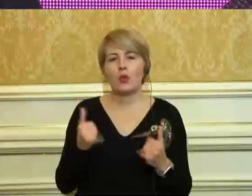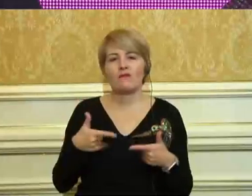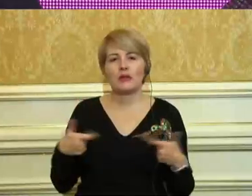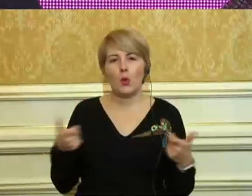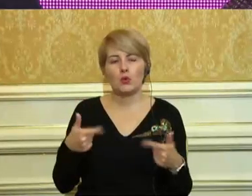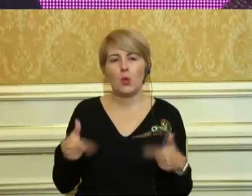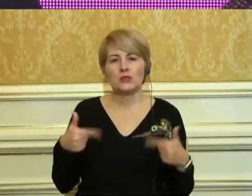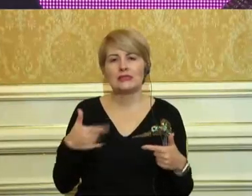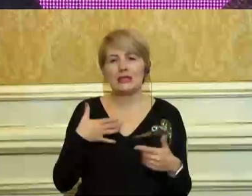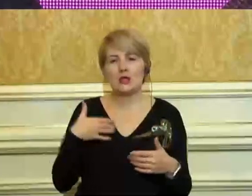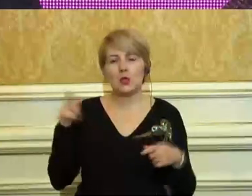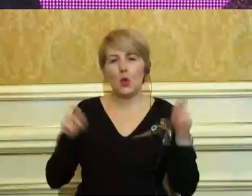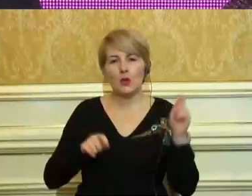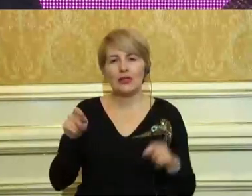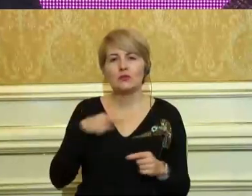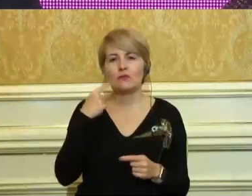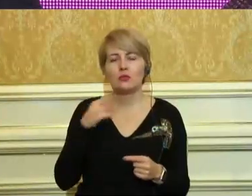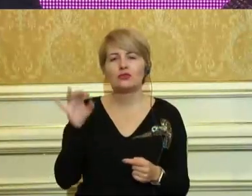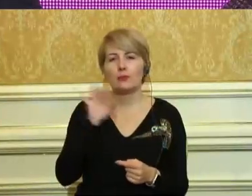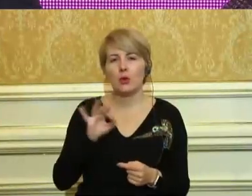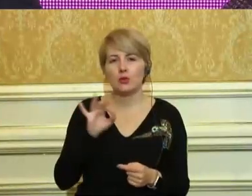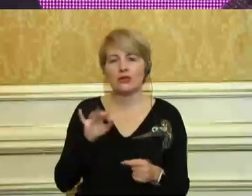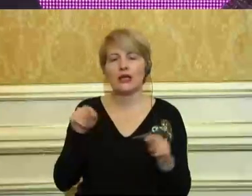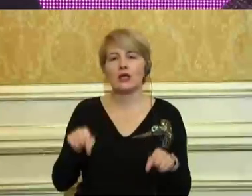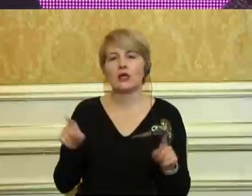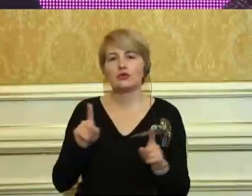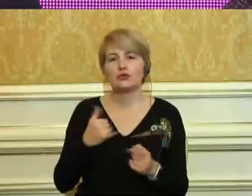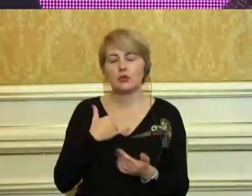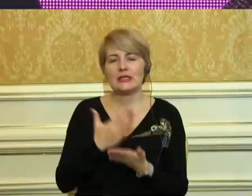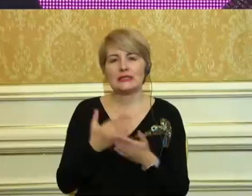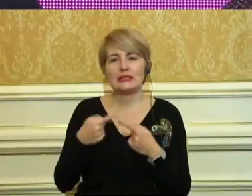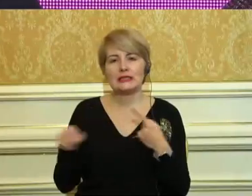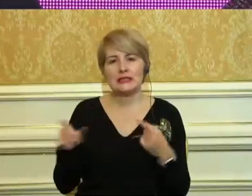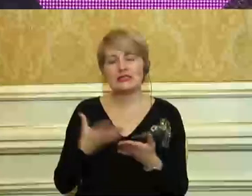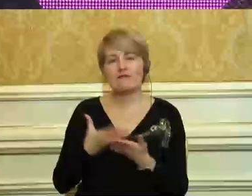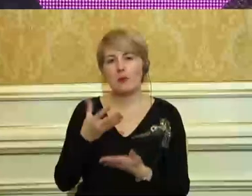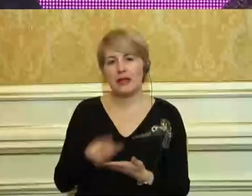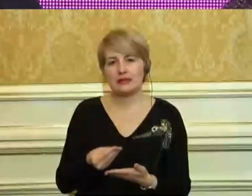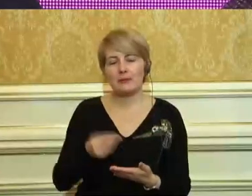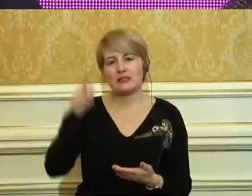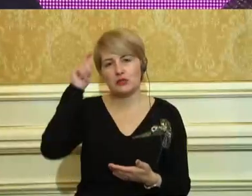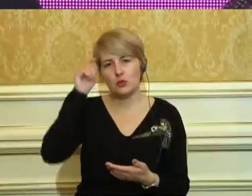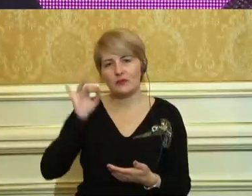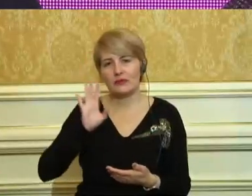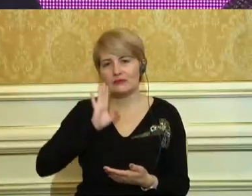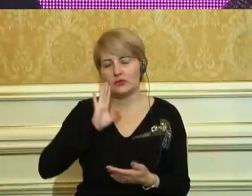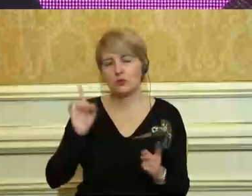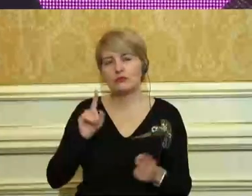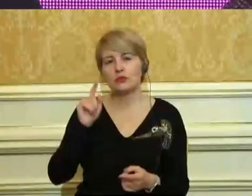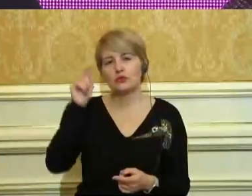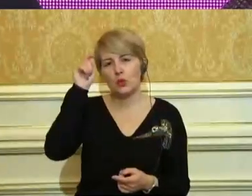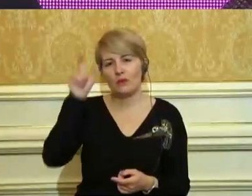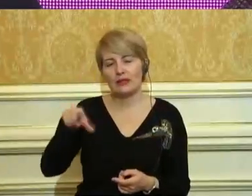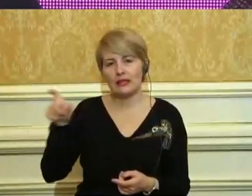even one time but few times on the different problems, and that we do still have the difference